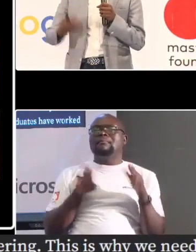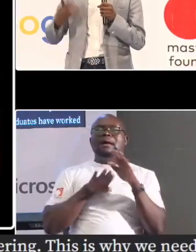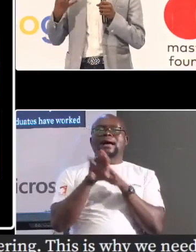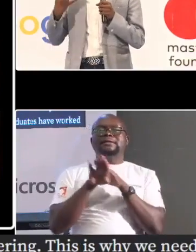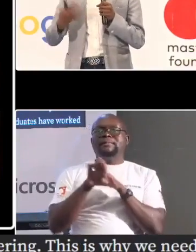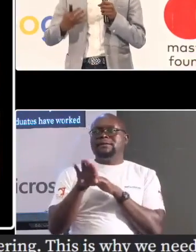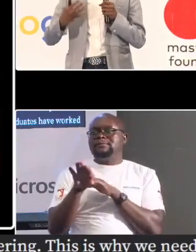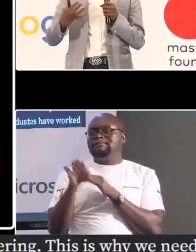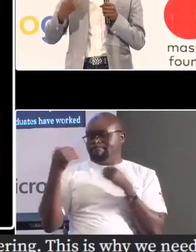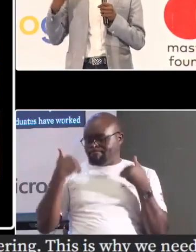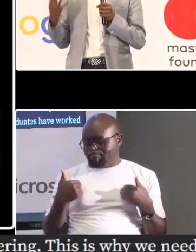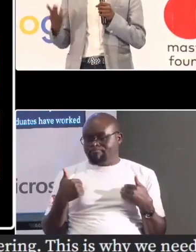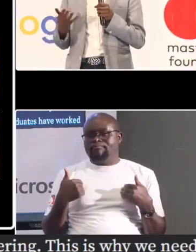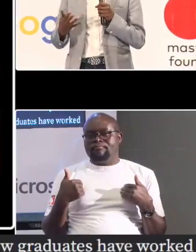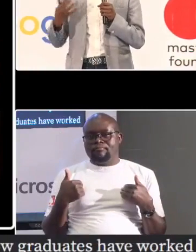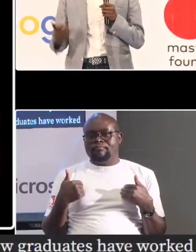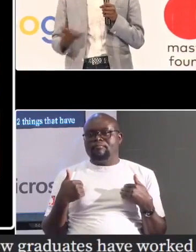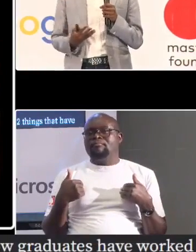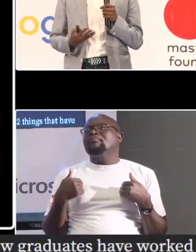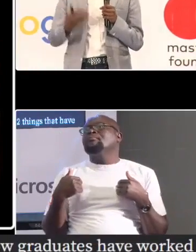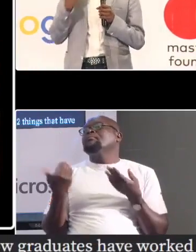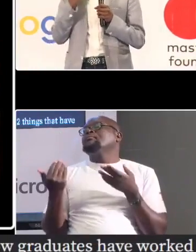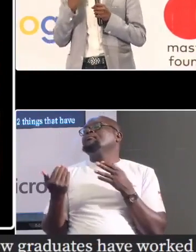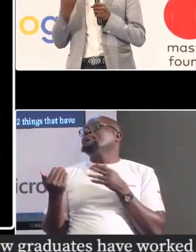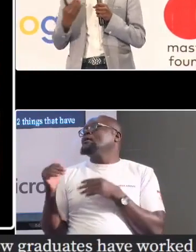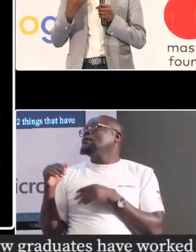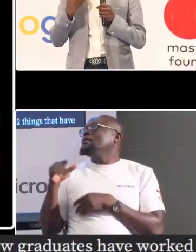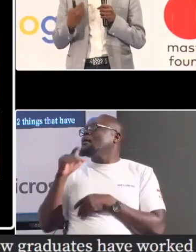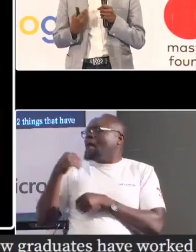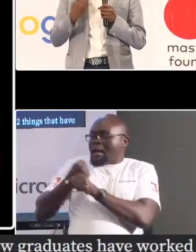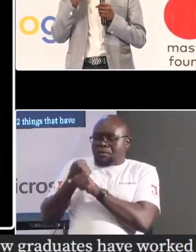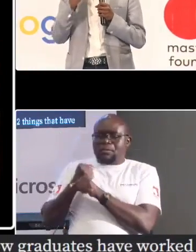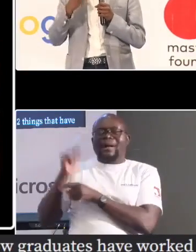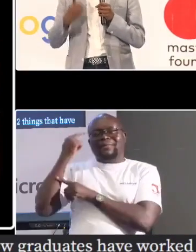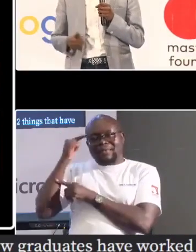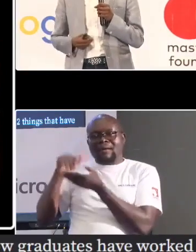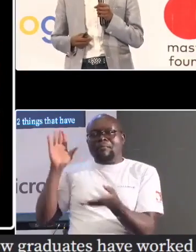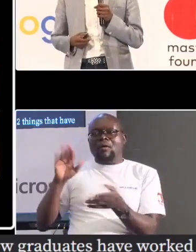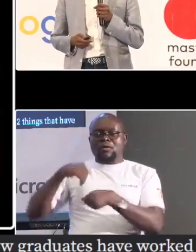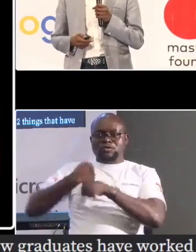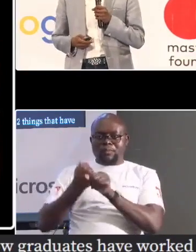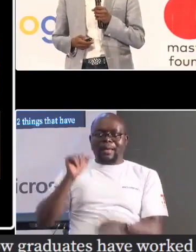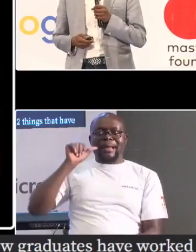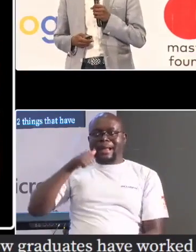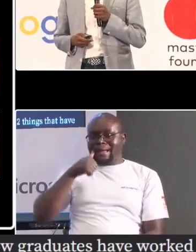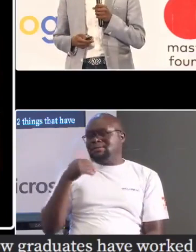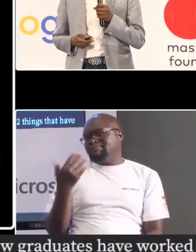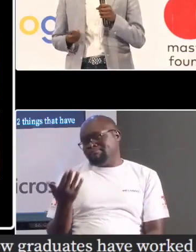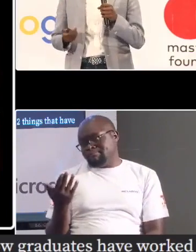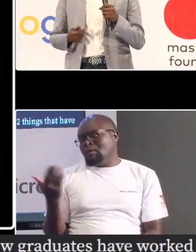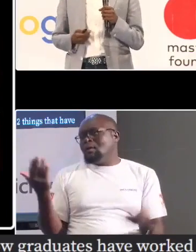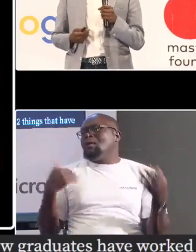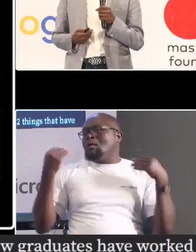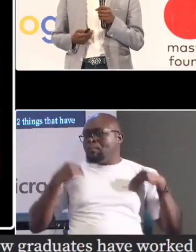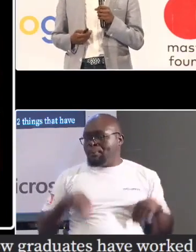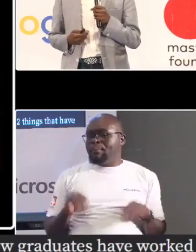accessibility, I am a brown-skinned male with, I like to think, a really nicely trimmed beard, wearing